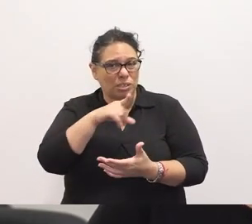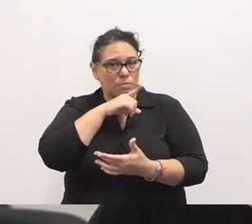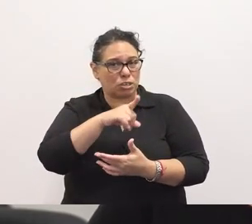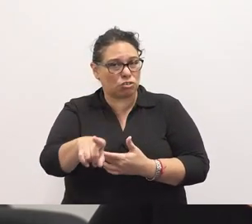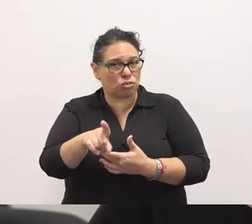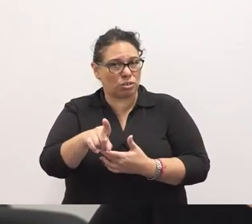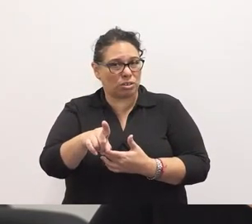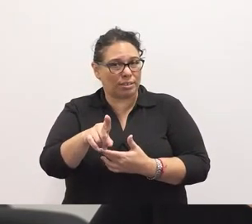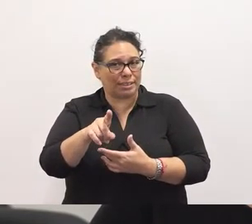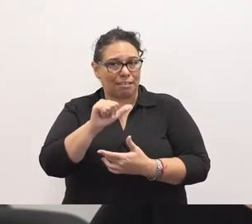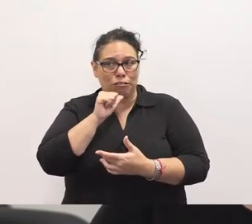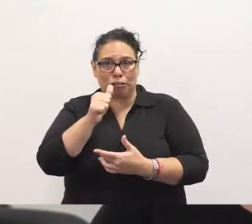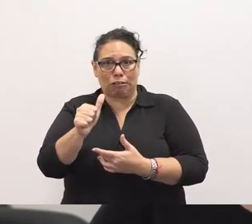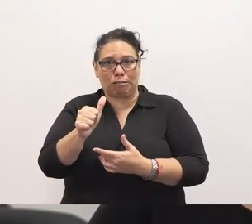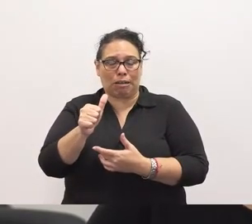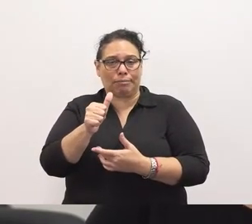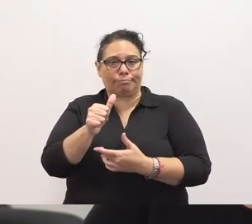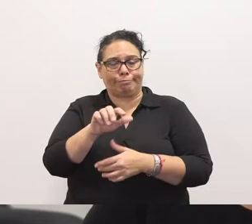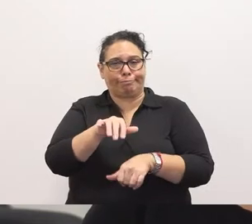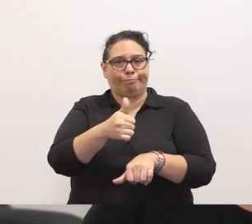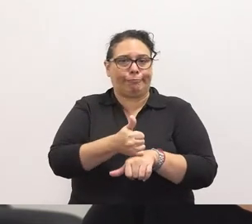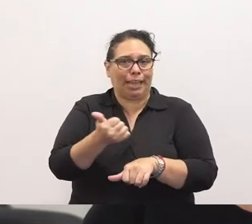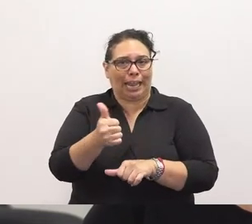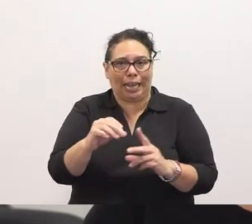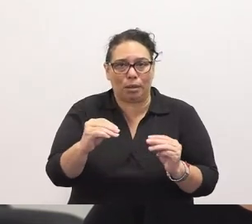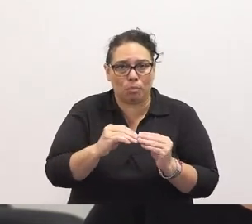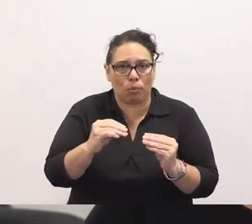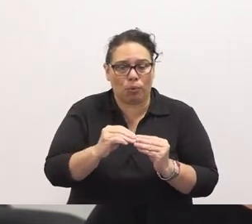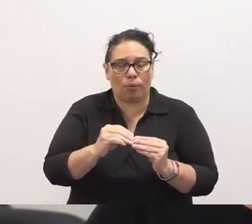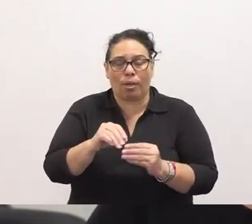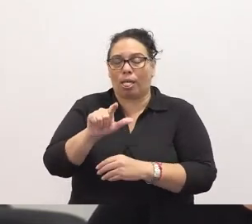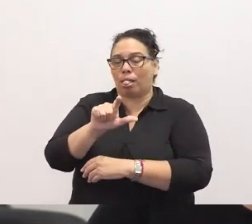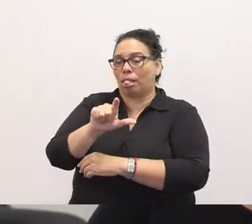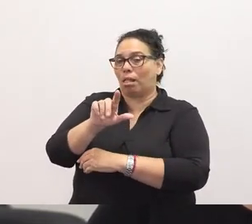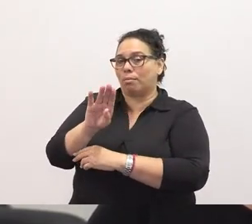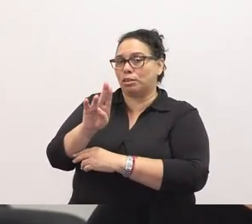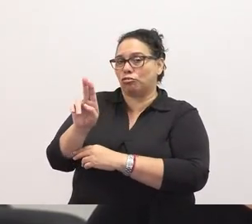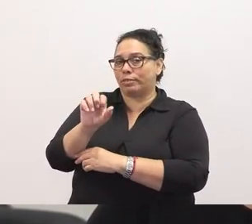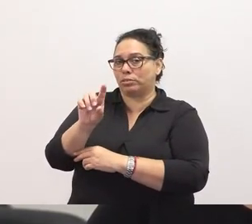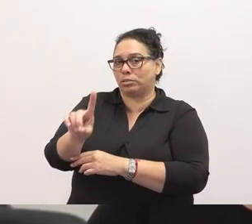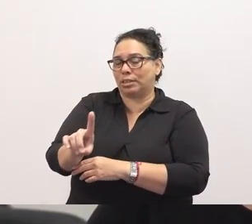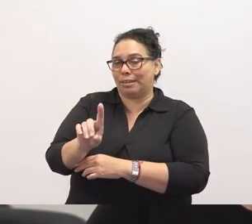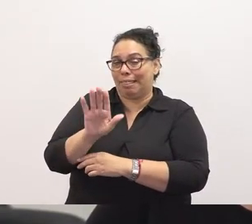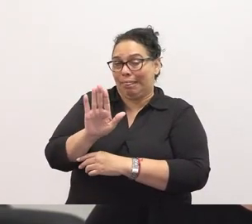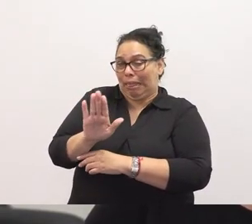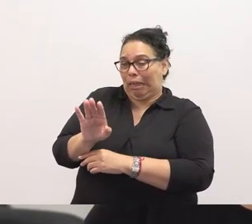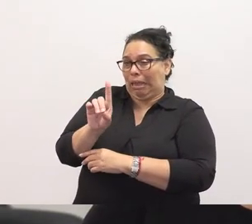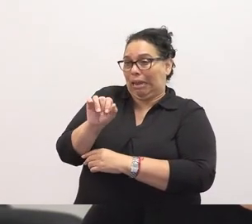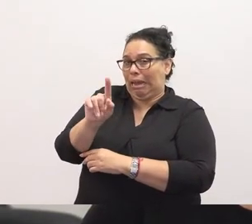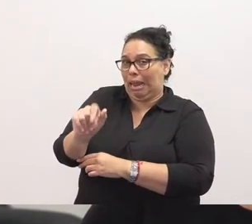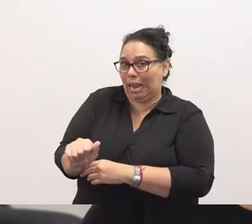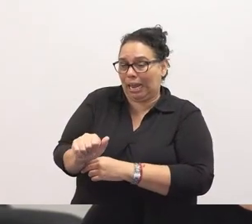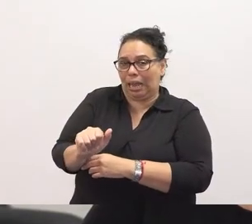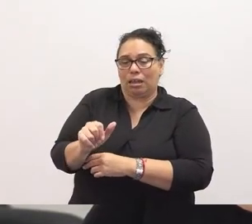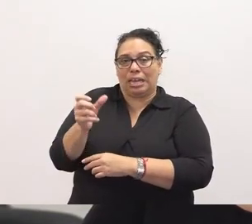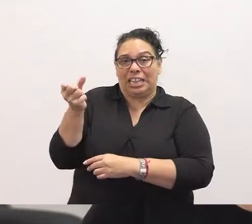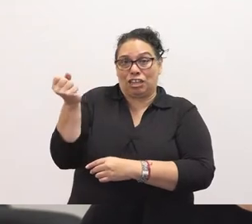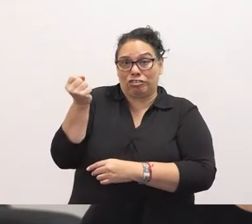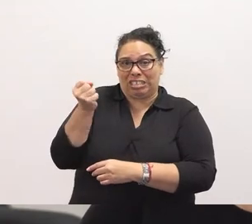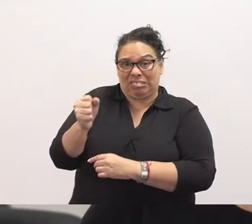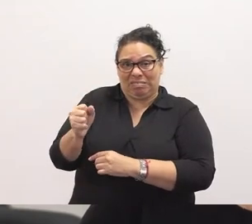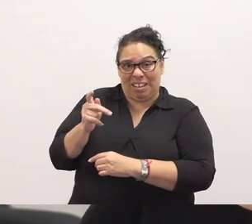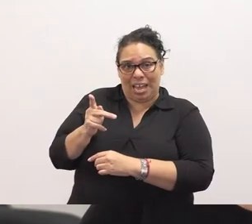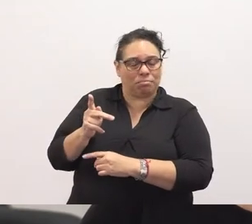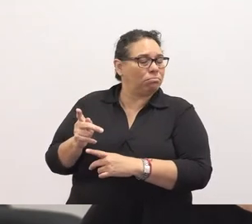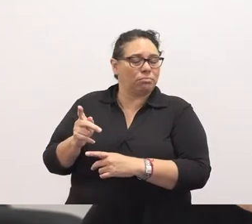in place anymore? Long Beach Unified's own data illustrated that despite retention, retained students don't perform better than